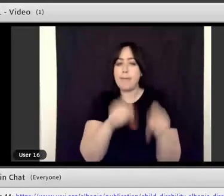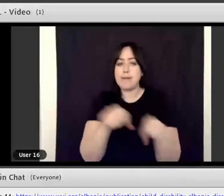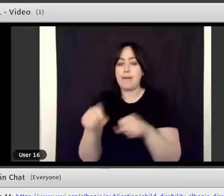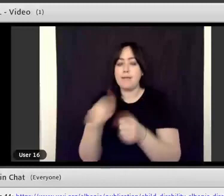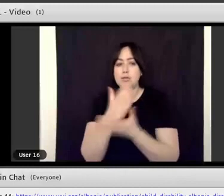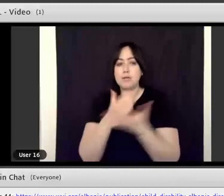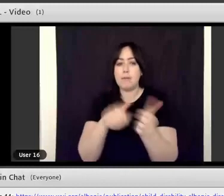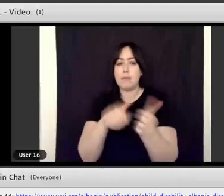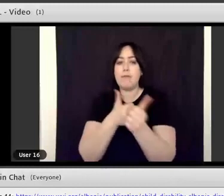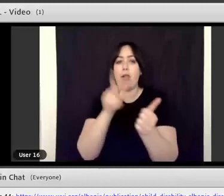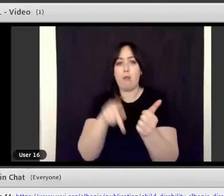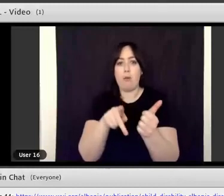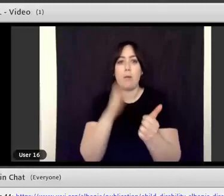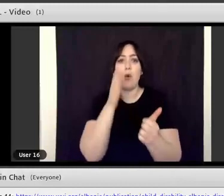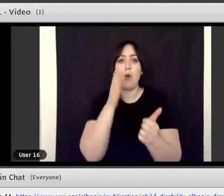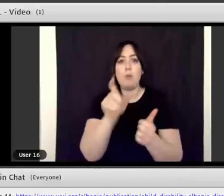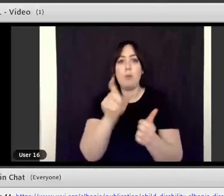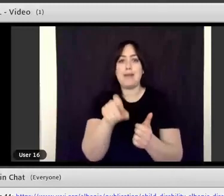provided.